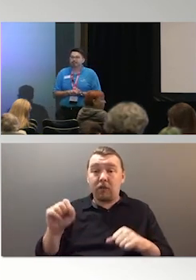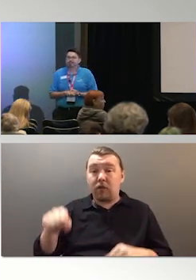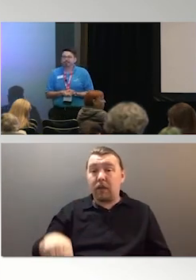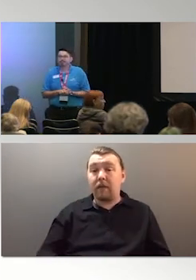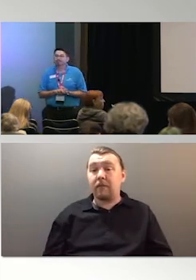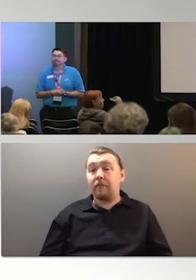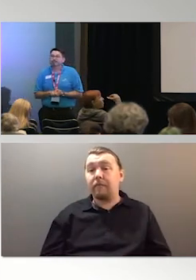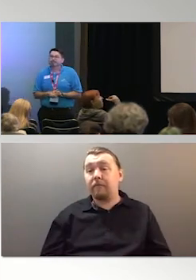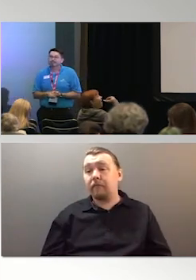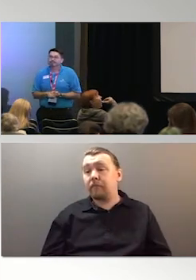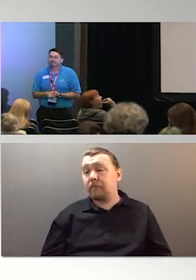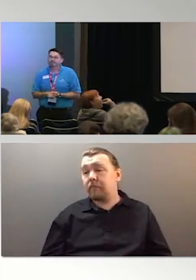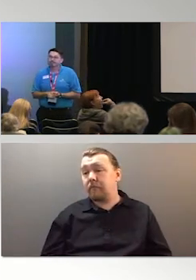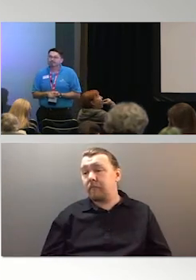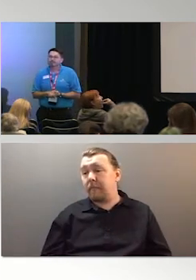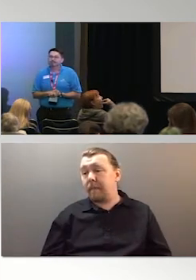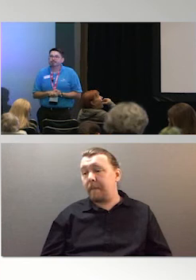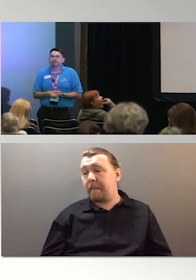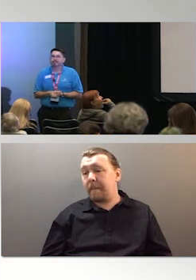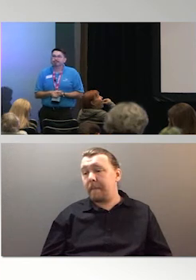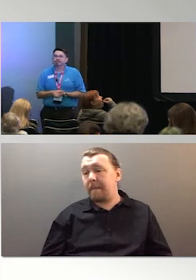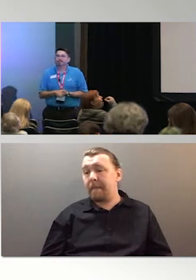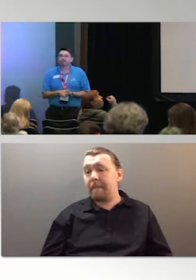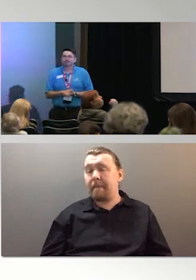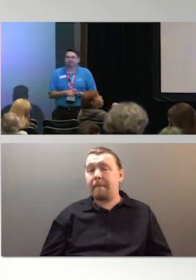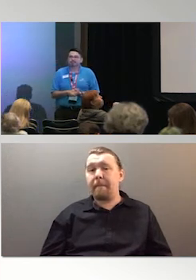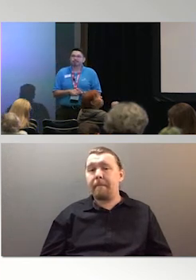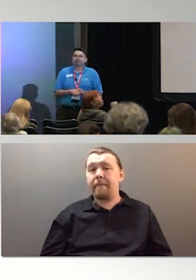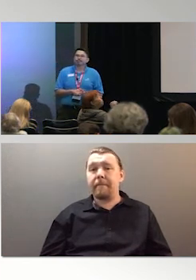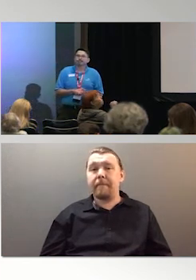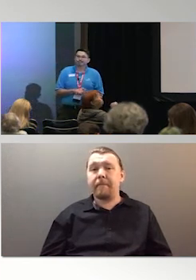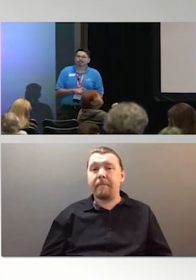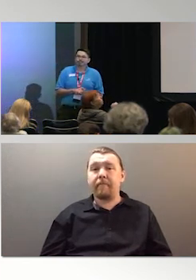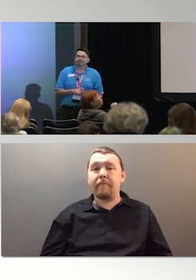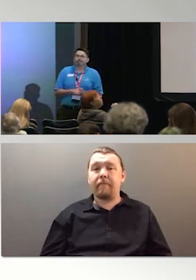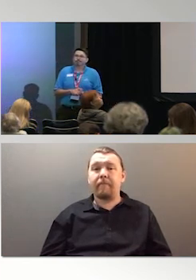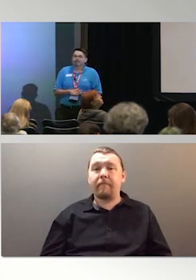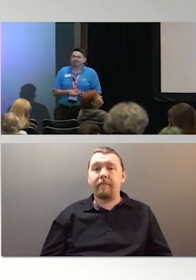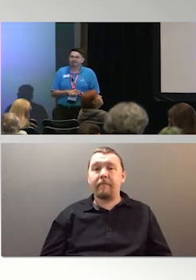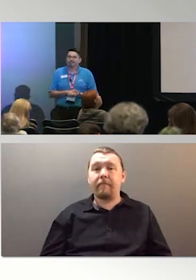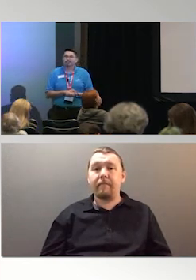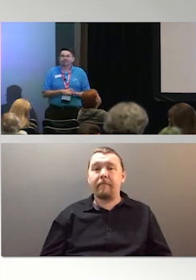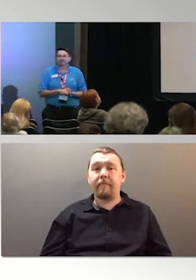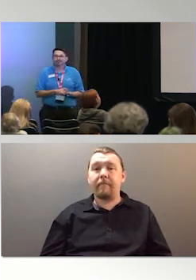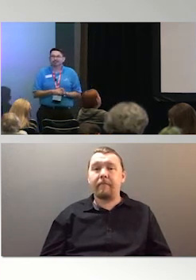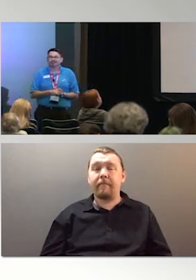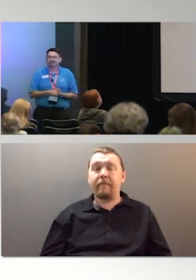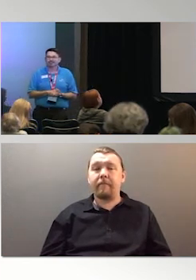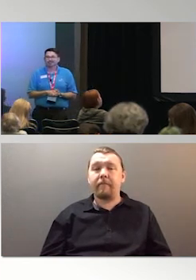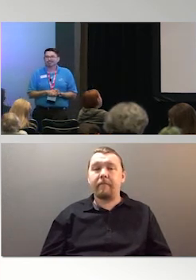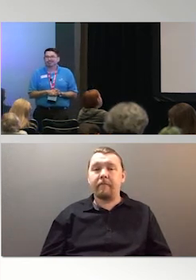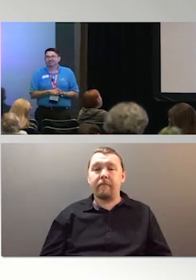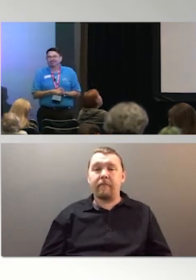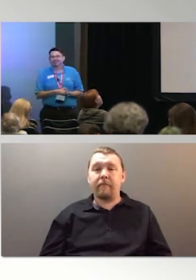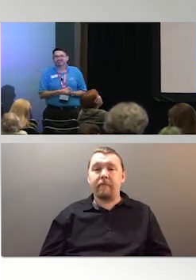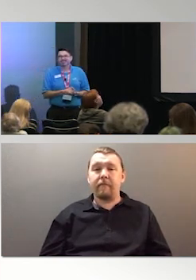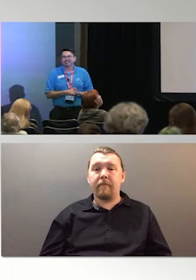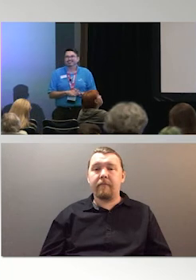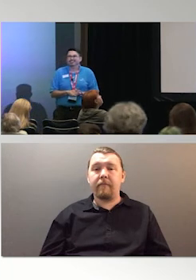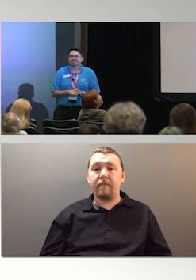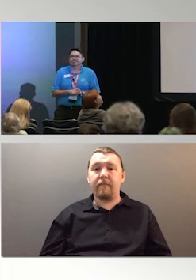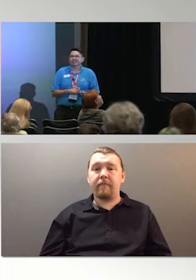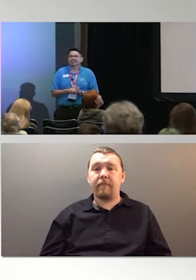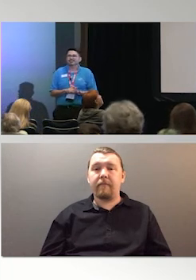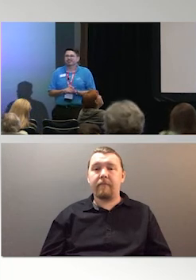do they invest your money? Because if you have $45 million sitting in the bank, usually the bank is to make money, right?